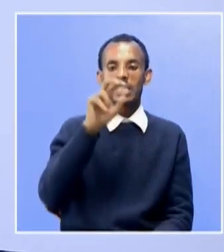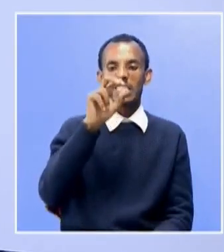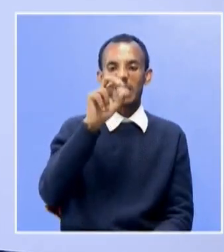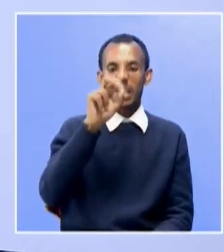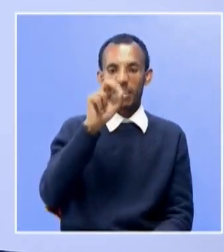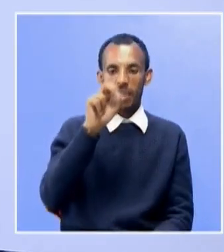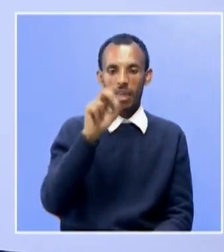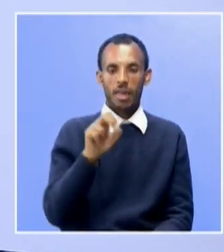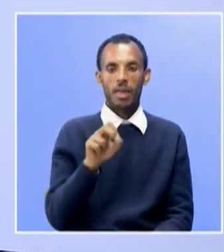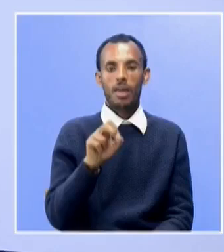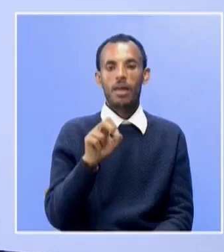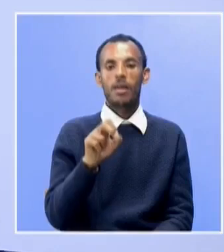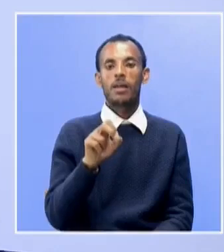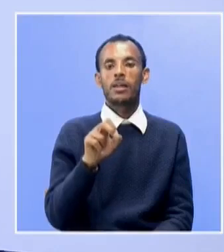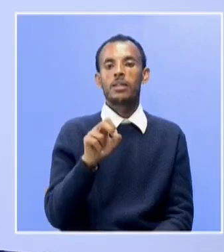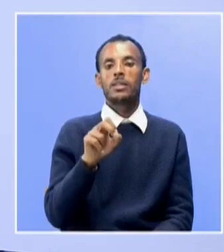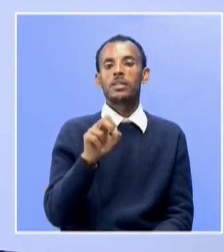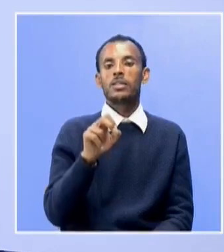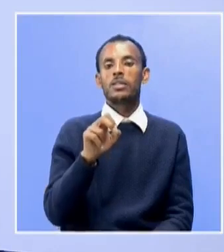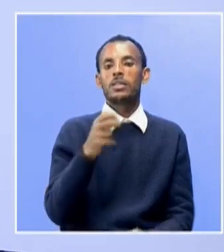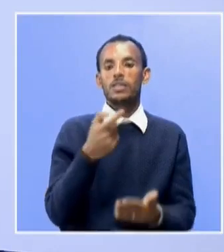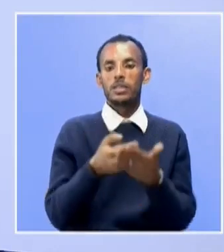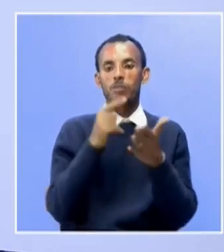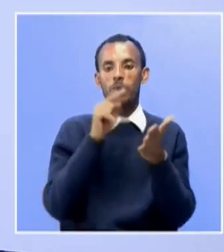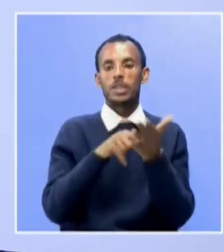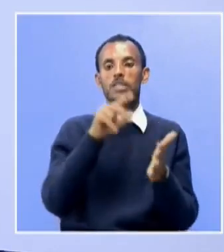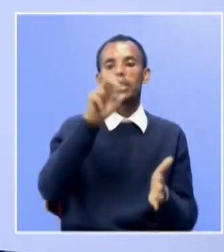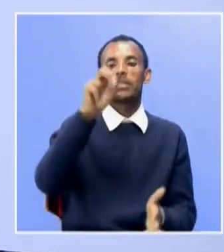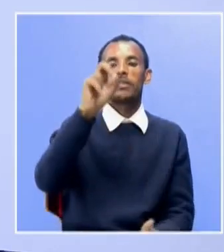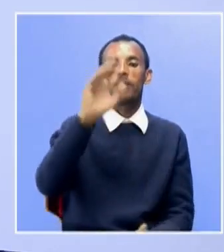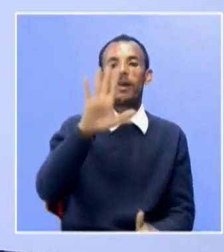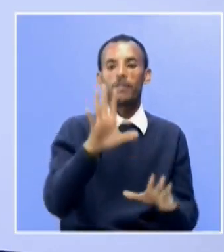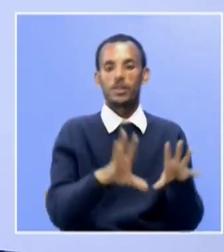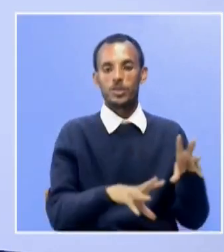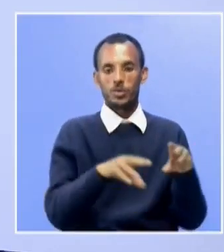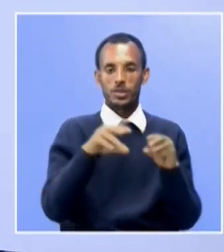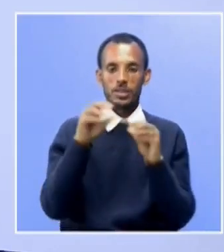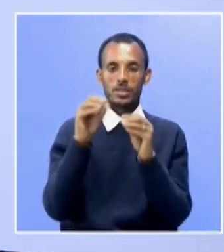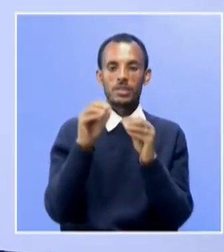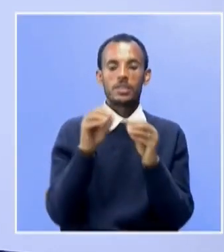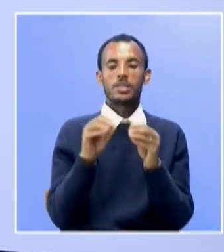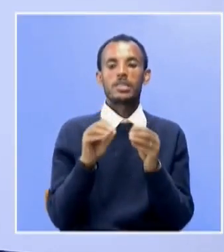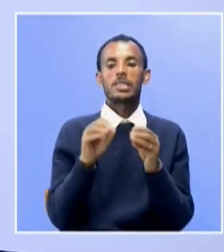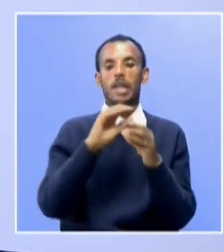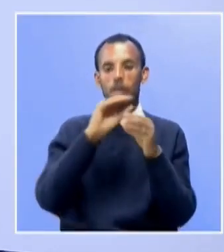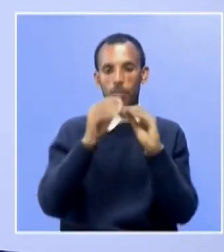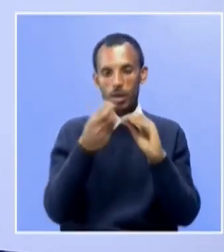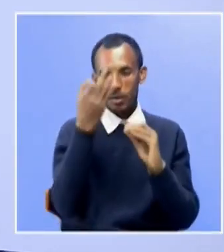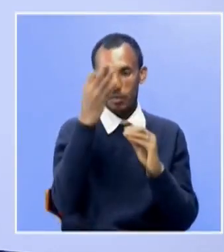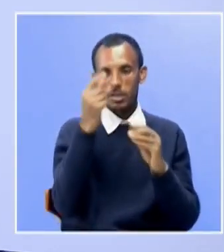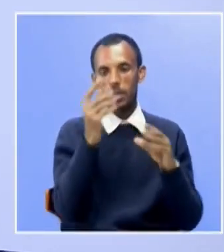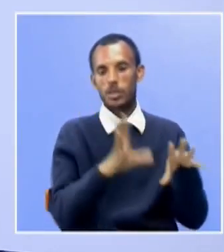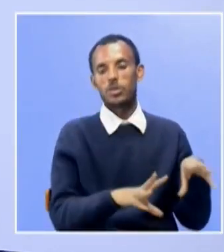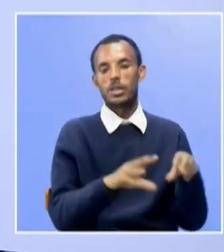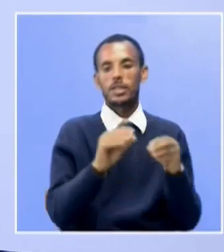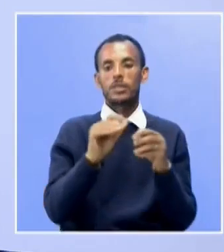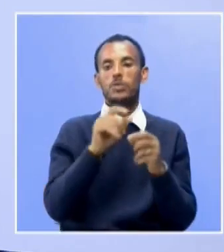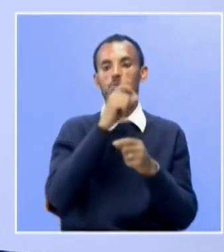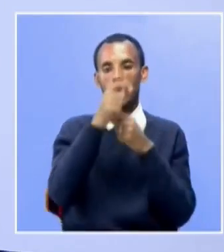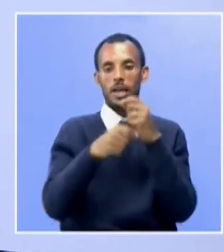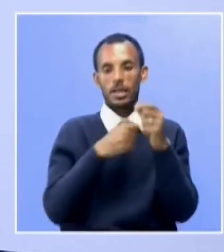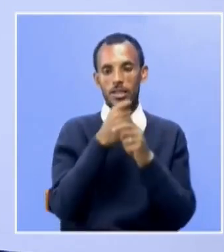and 40, so this point is 35. Therefore, the number of students whose